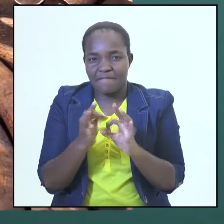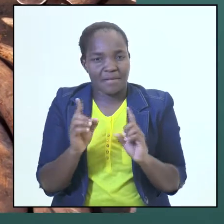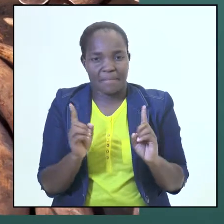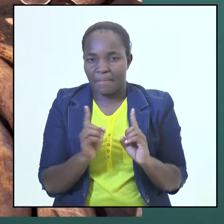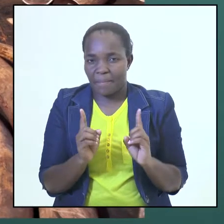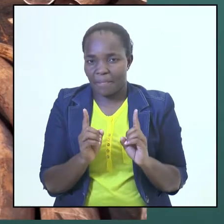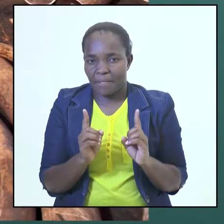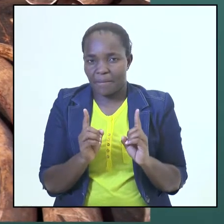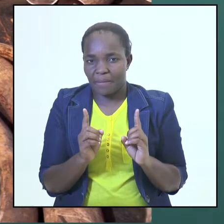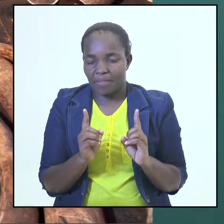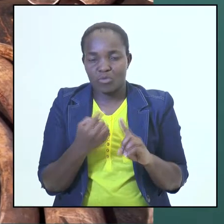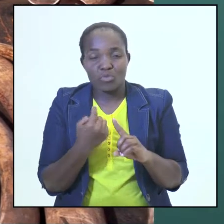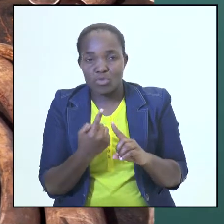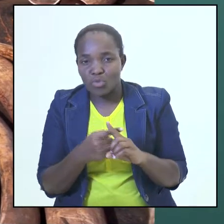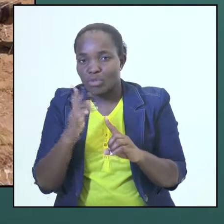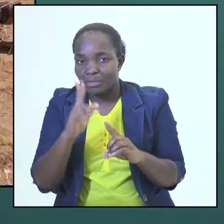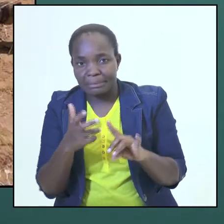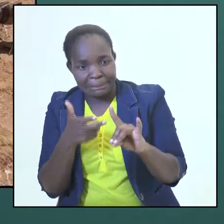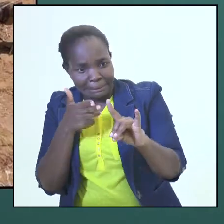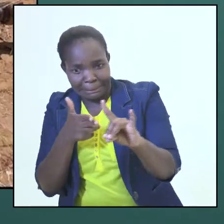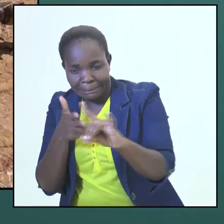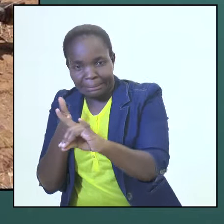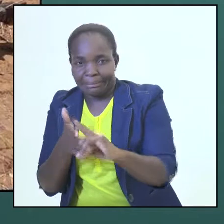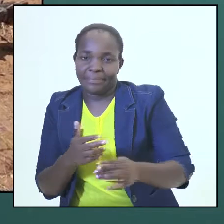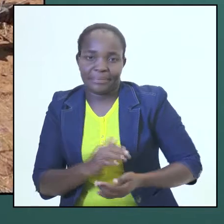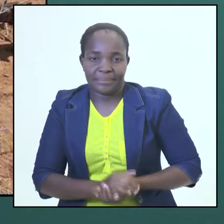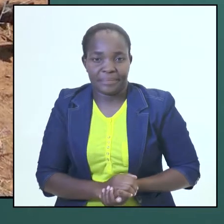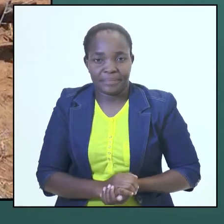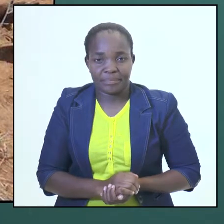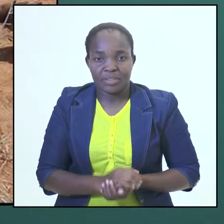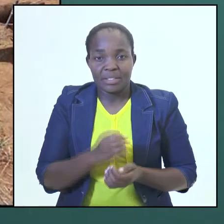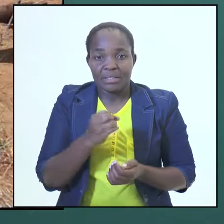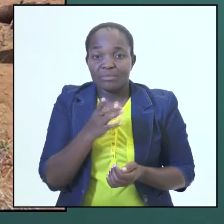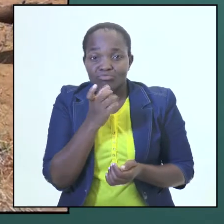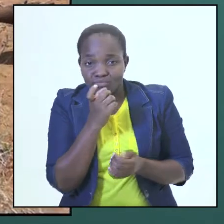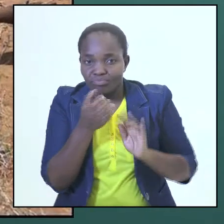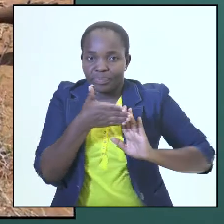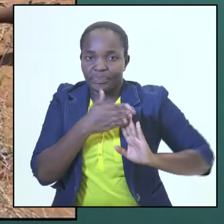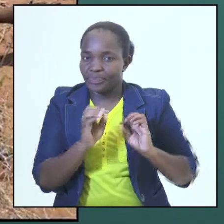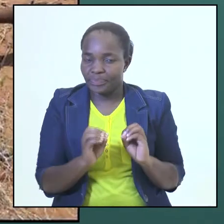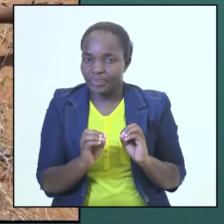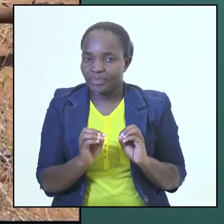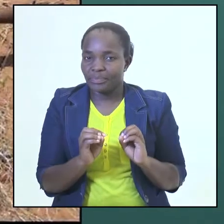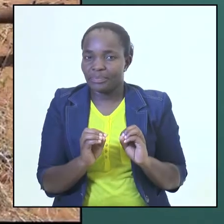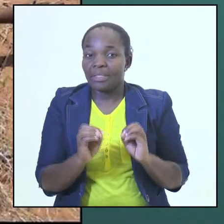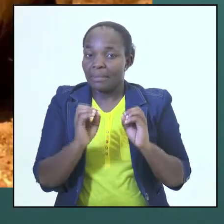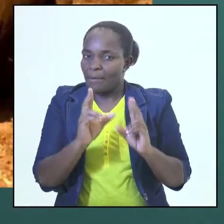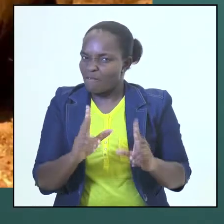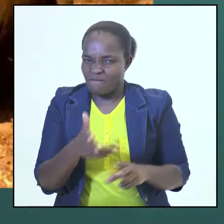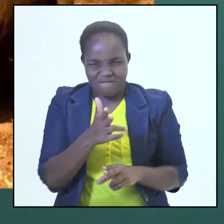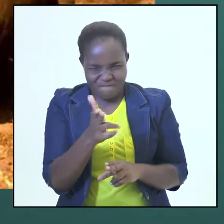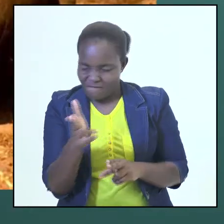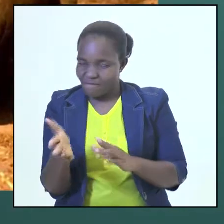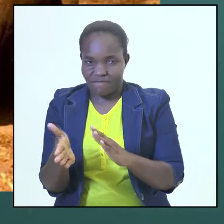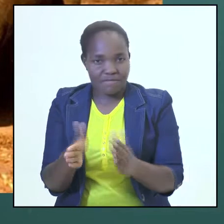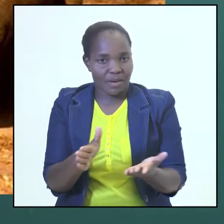and disturbed by humans all the time. But if the wildlife is not in protected encampments, the humans will destroy them all.